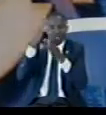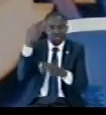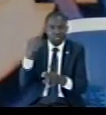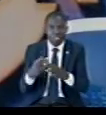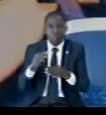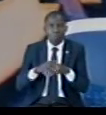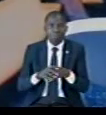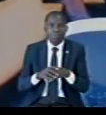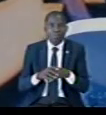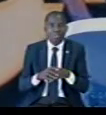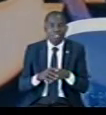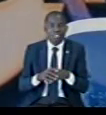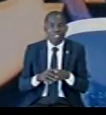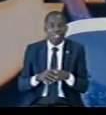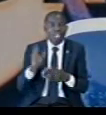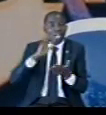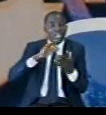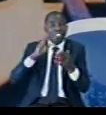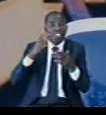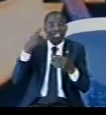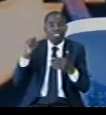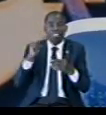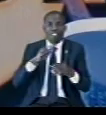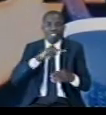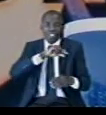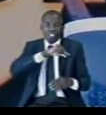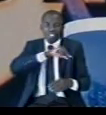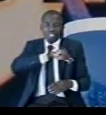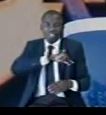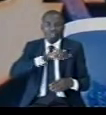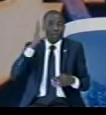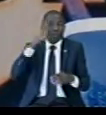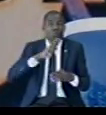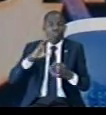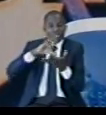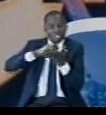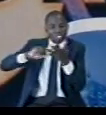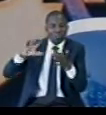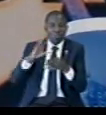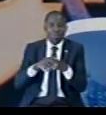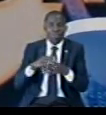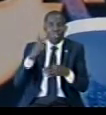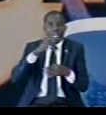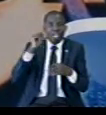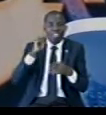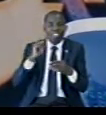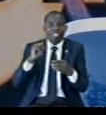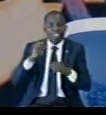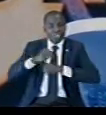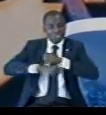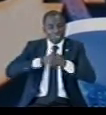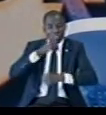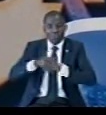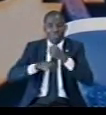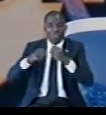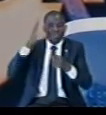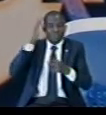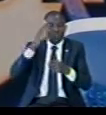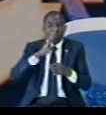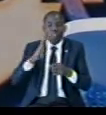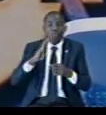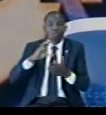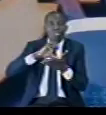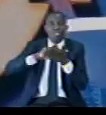And the guilt will be taken away. And the oppression and the suffering will be